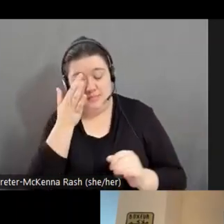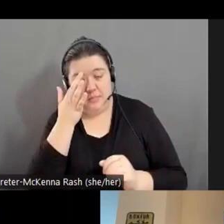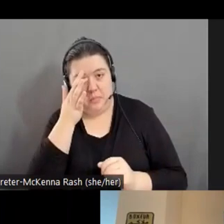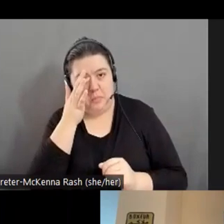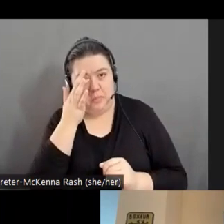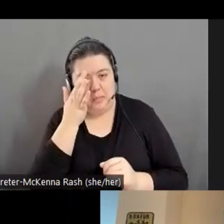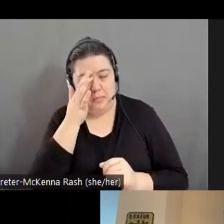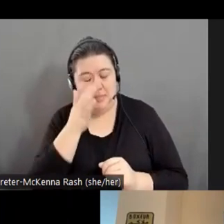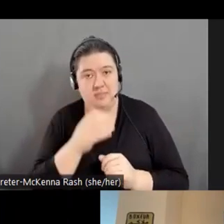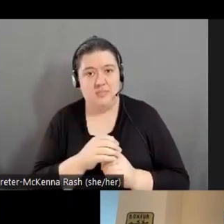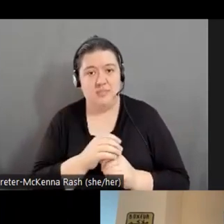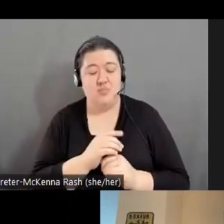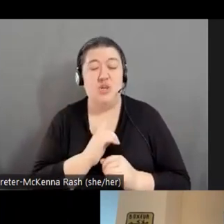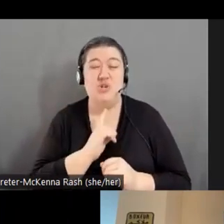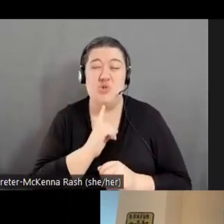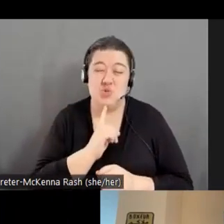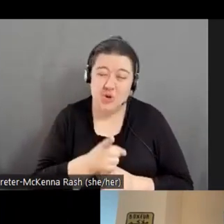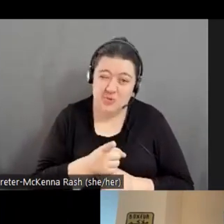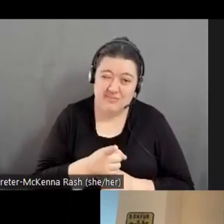which is true.